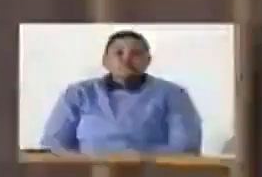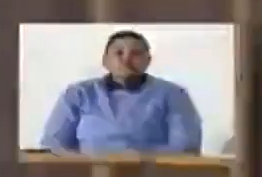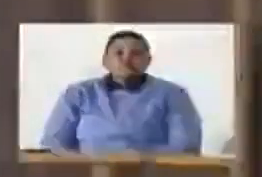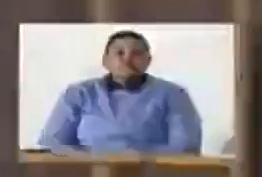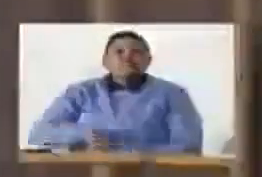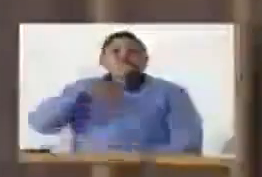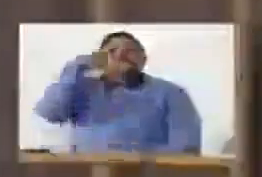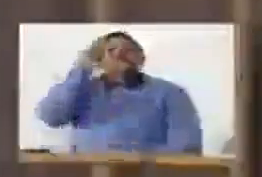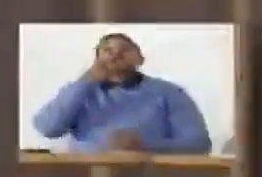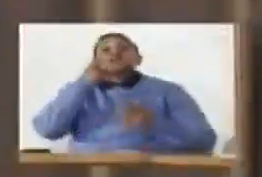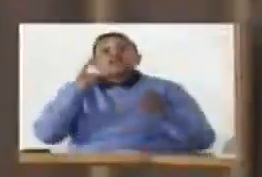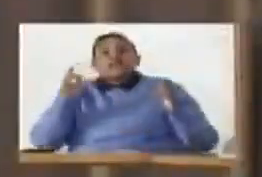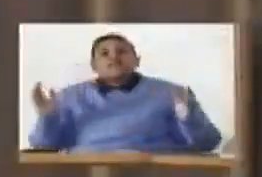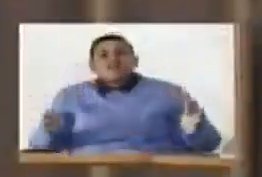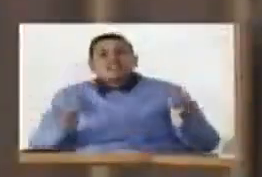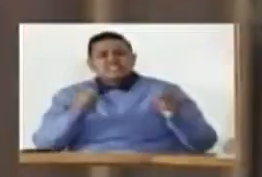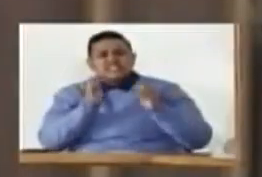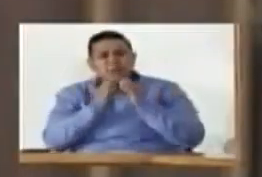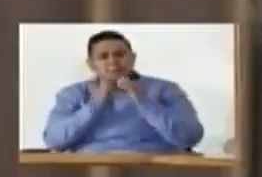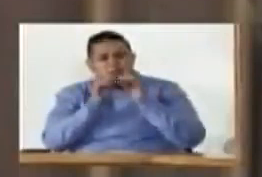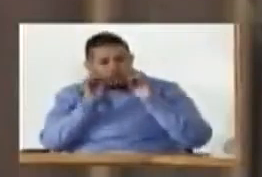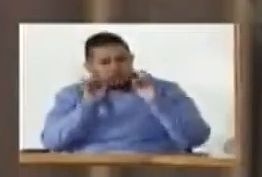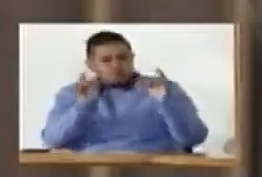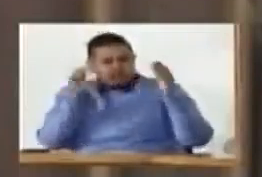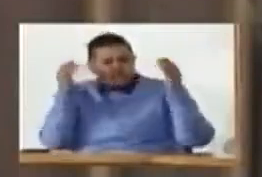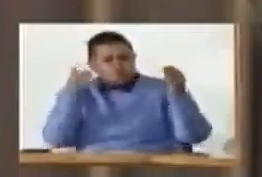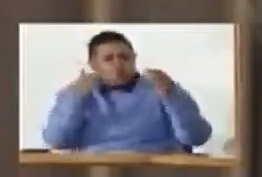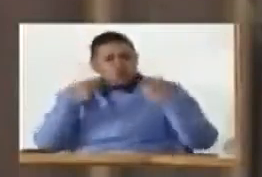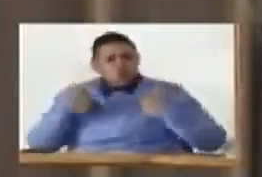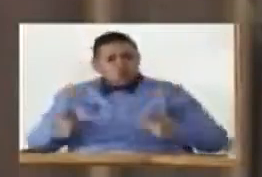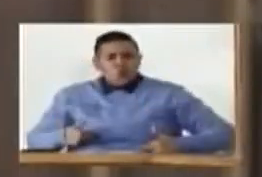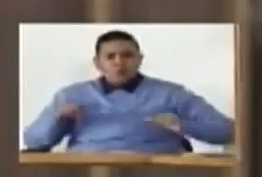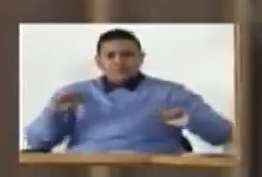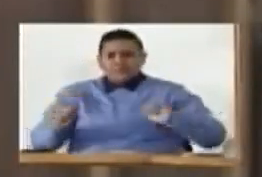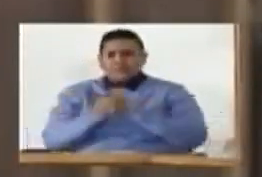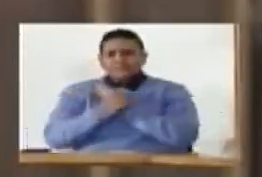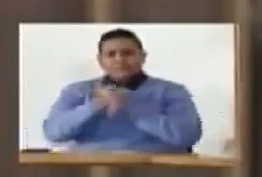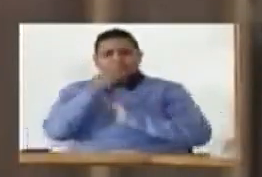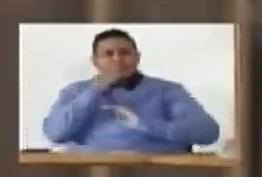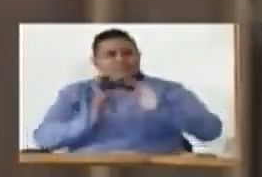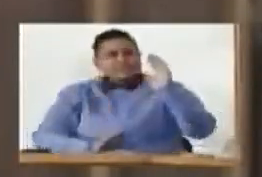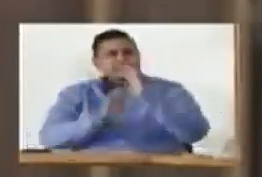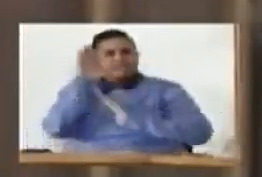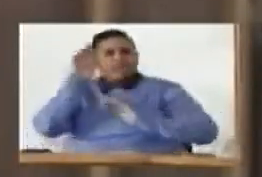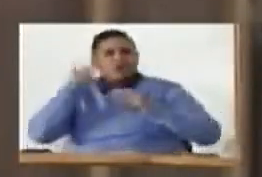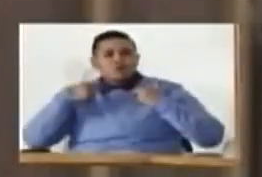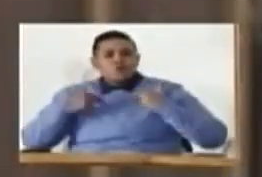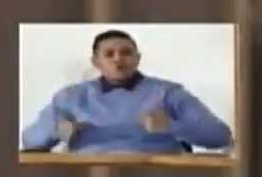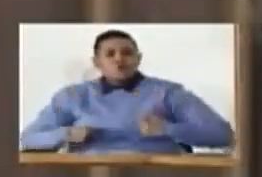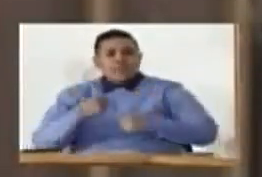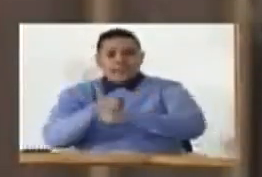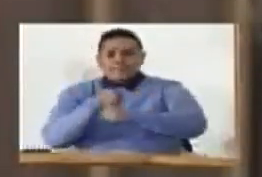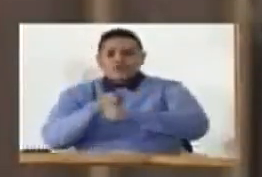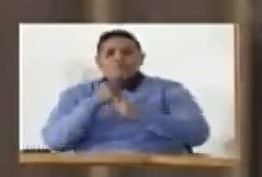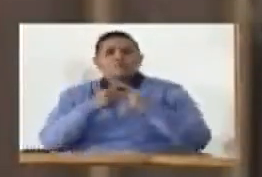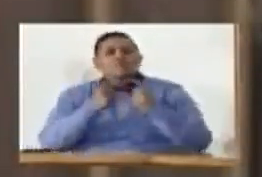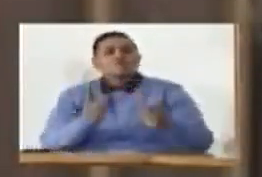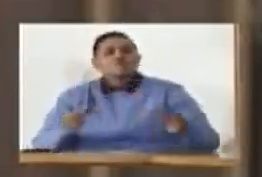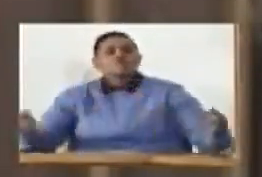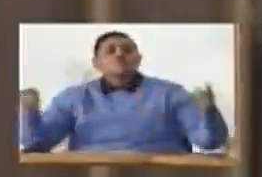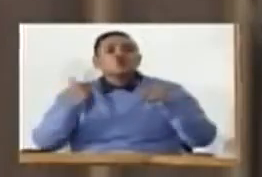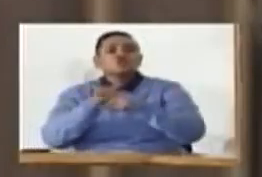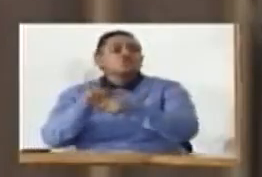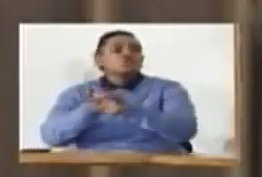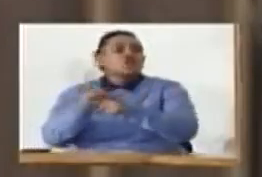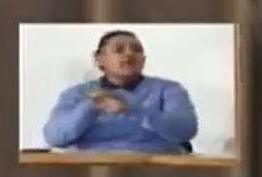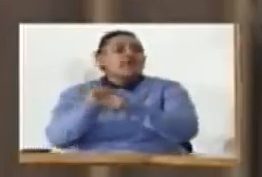In order to facilitate an efficient focus on human capital development, the Human Employment and Resource